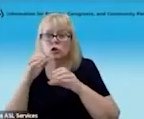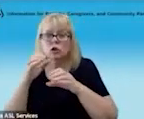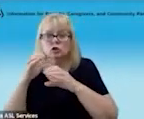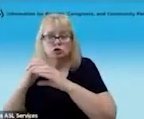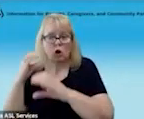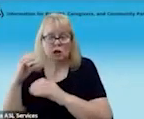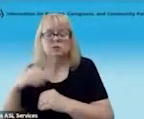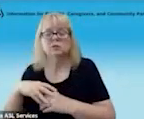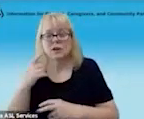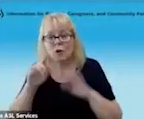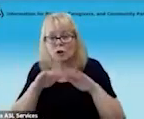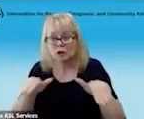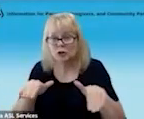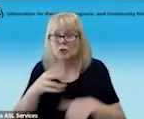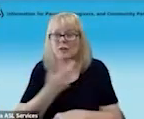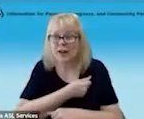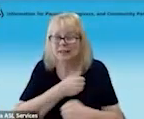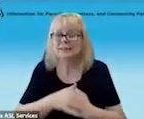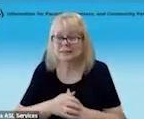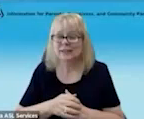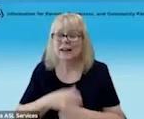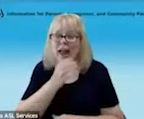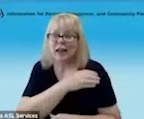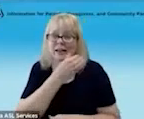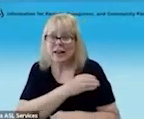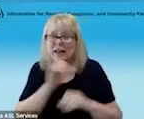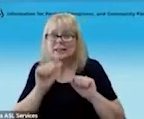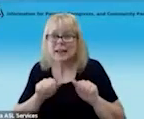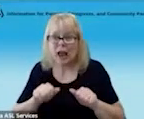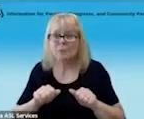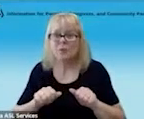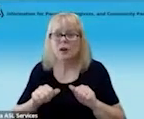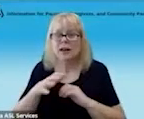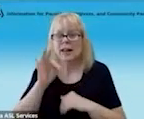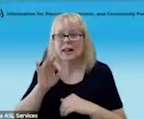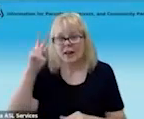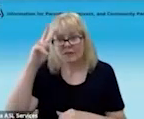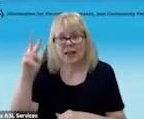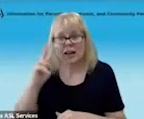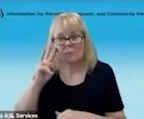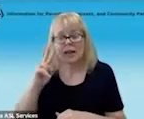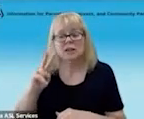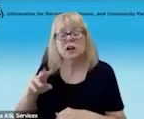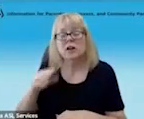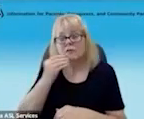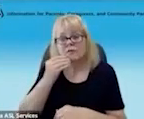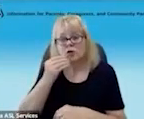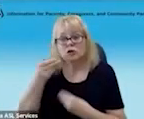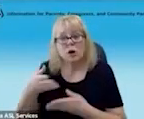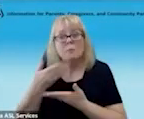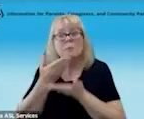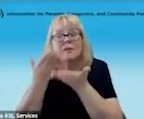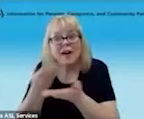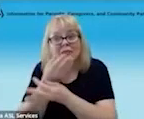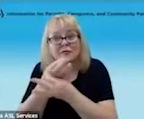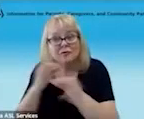lowest vaccination rate. We have also partnered with small business owner and food trucks to increase vaccination among children and youth.